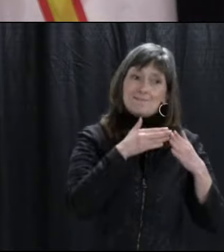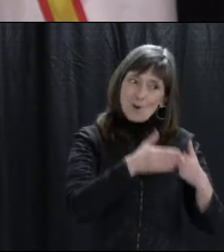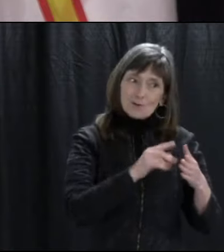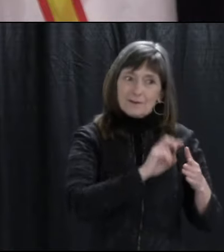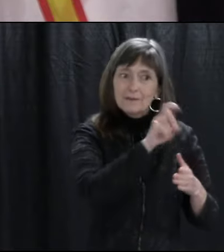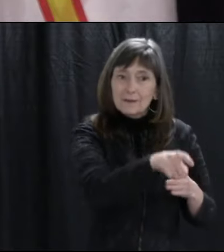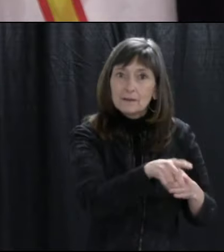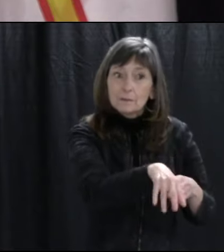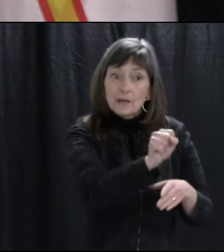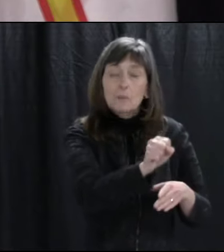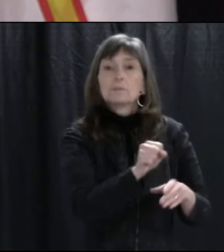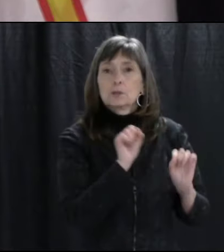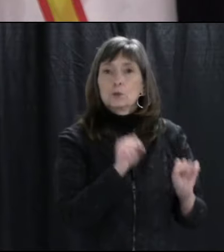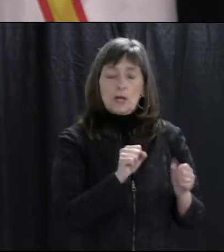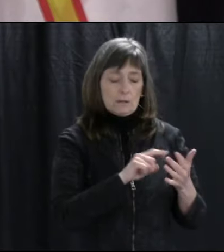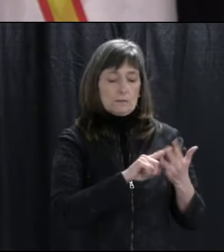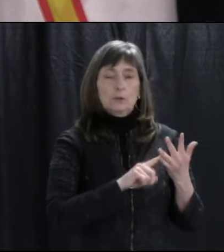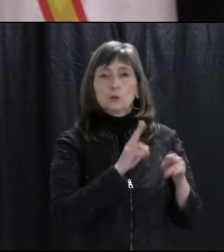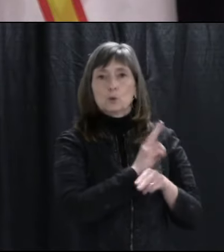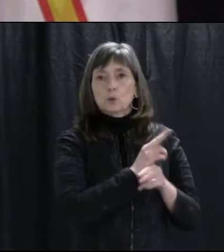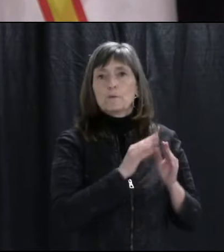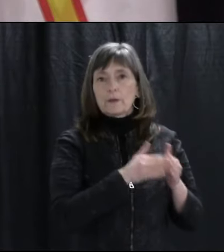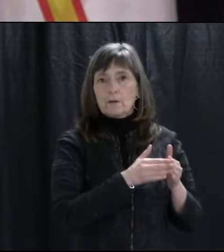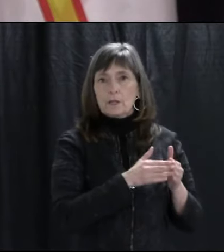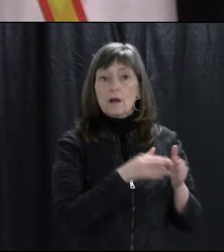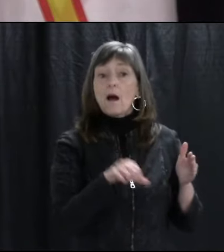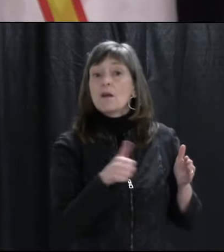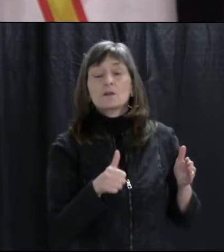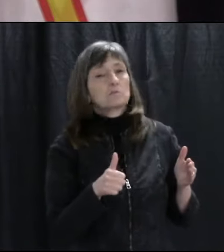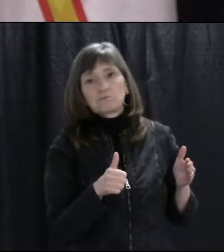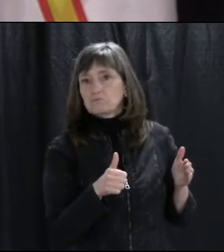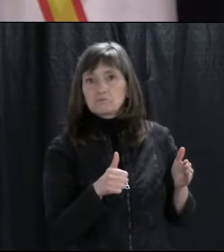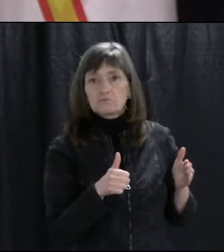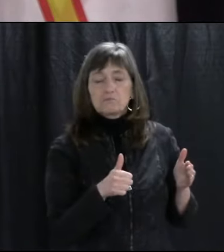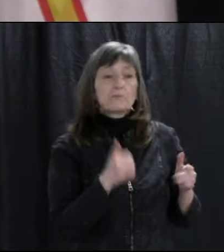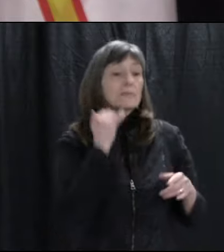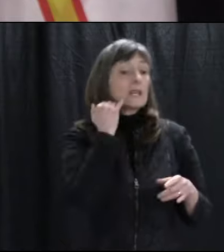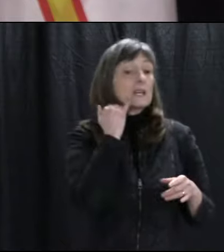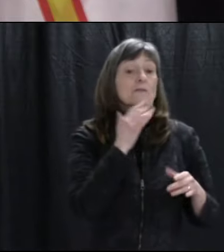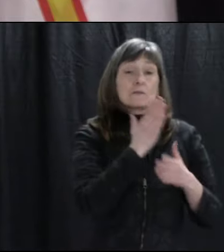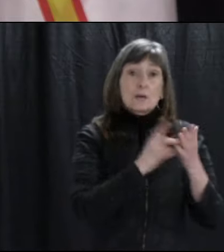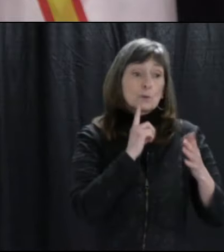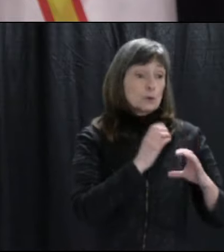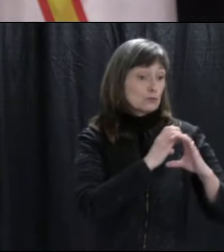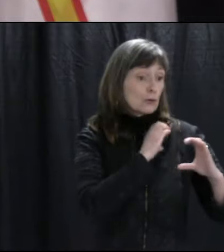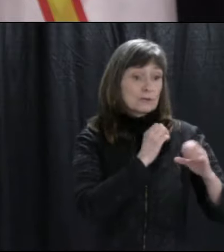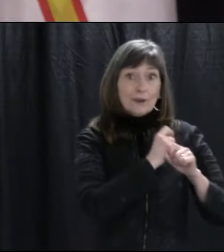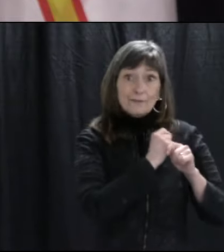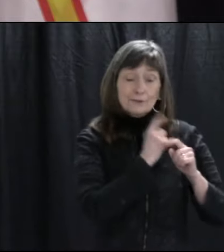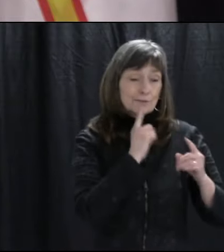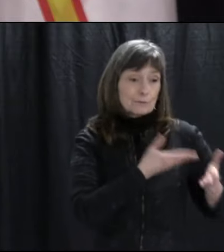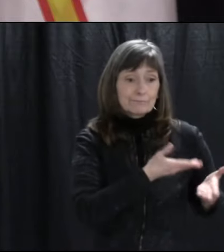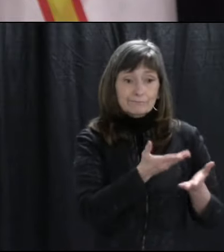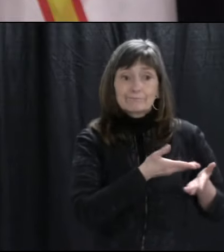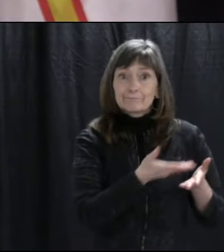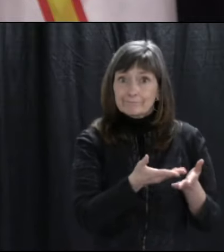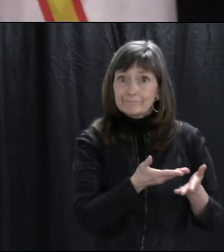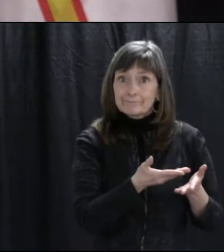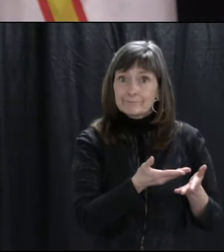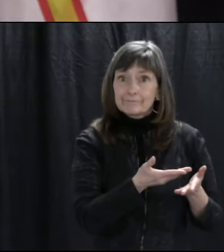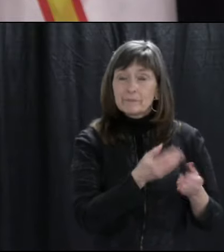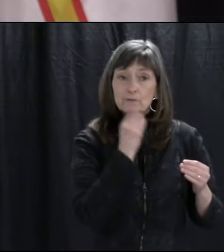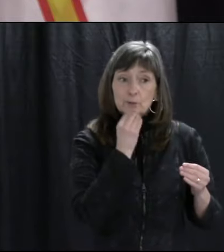community. For those supporting and transporting essential goods. Also today, we're talking about the